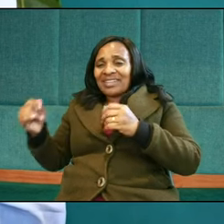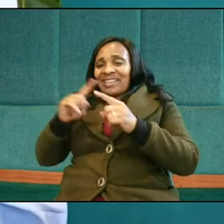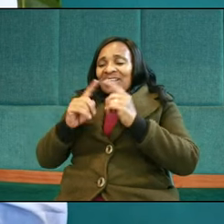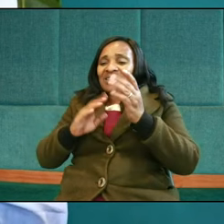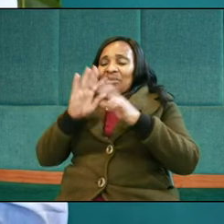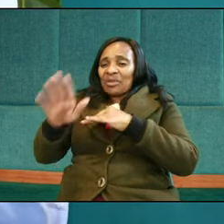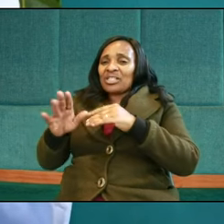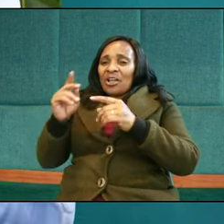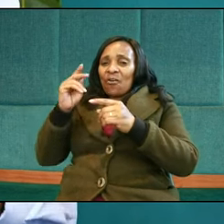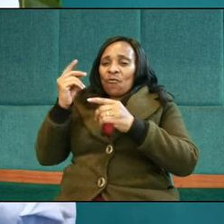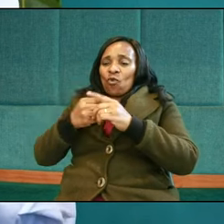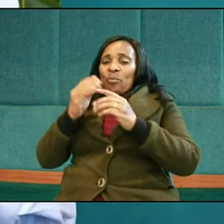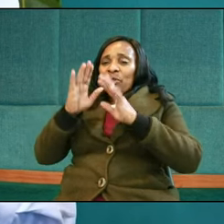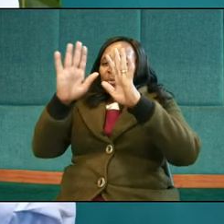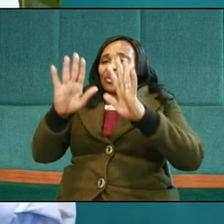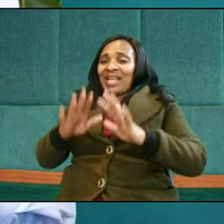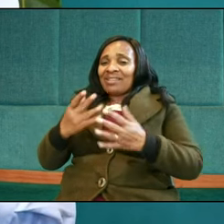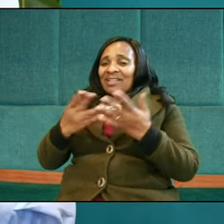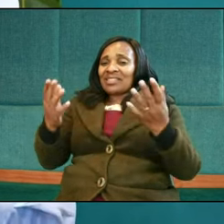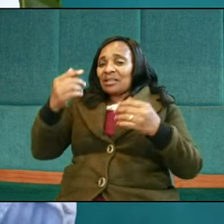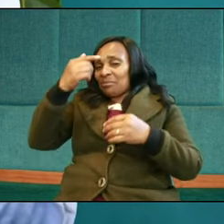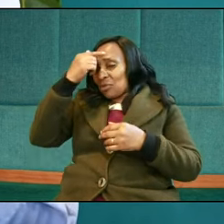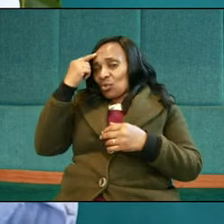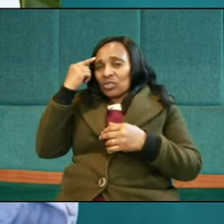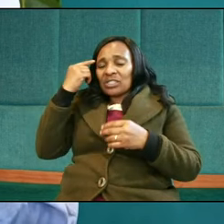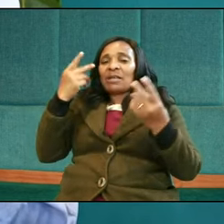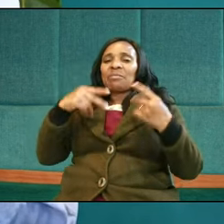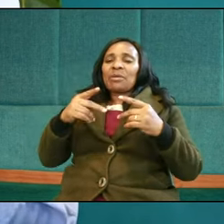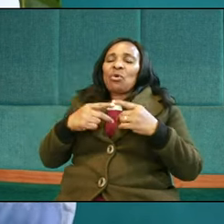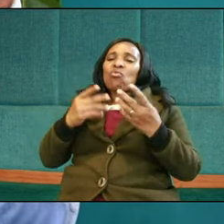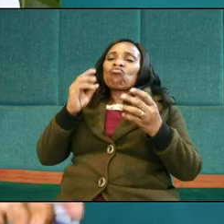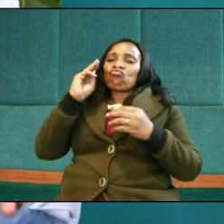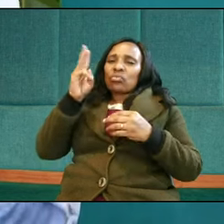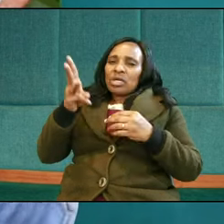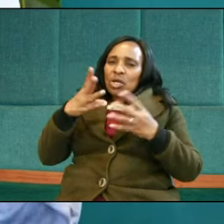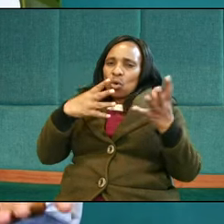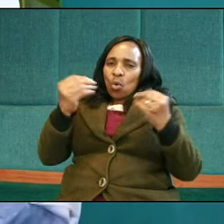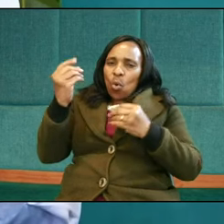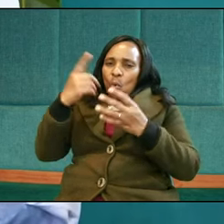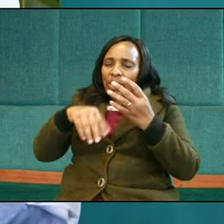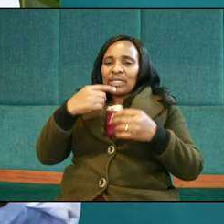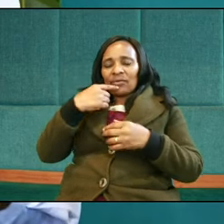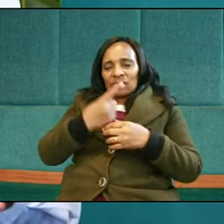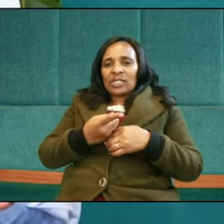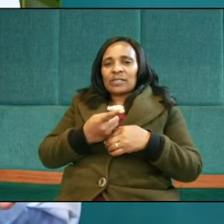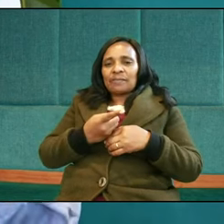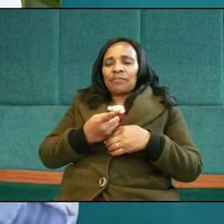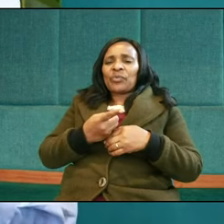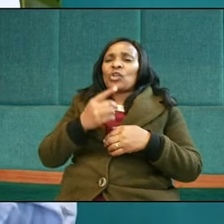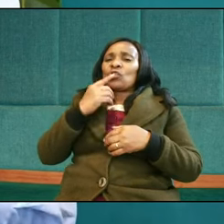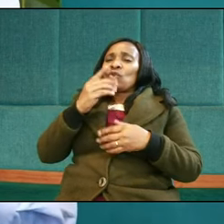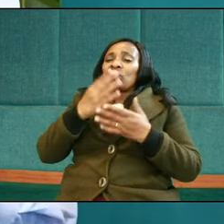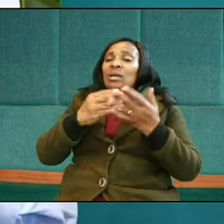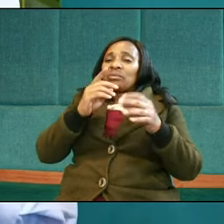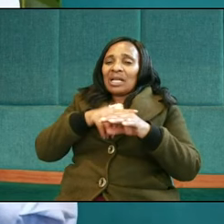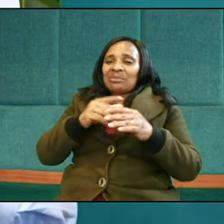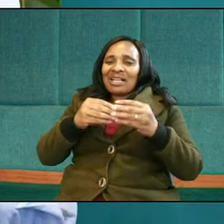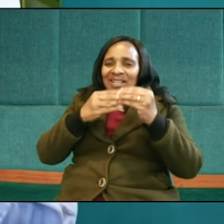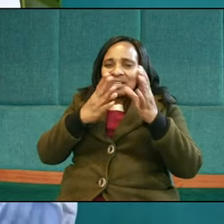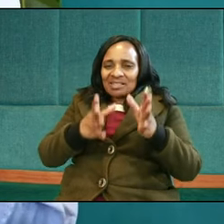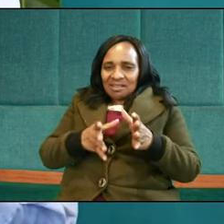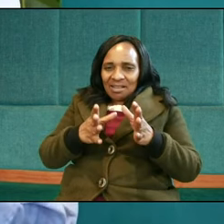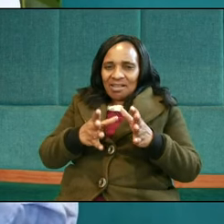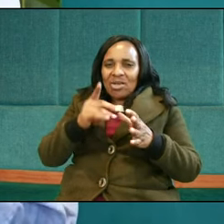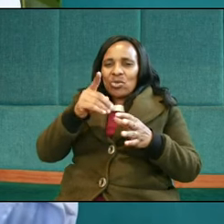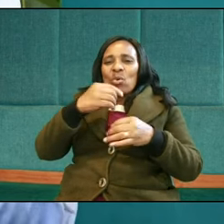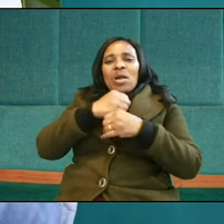fundamental things, just because people will go with what they've said. So sometimes as a leader,